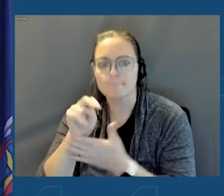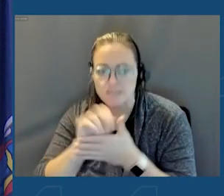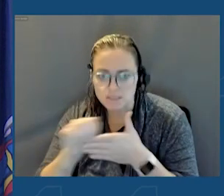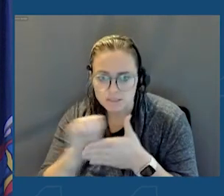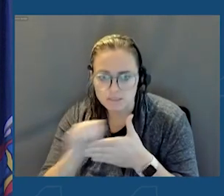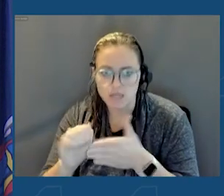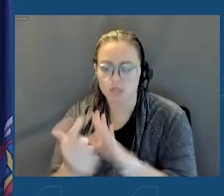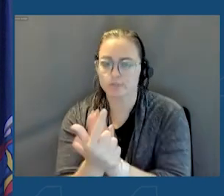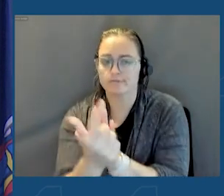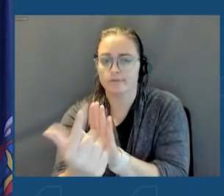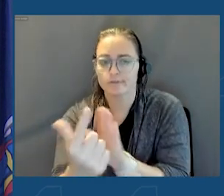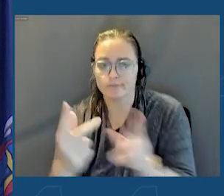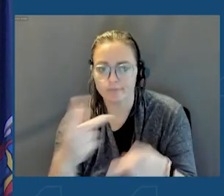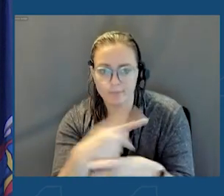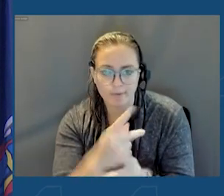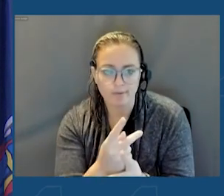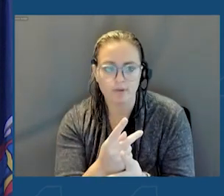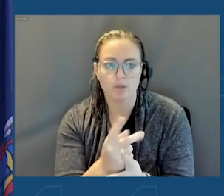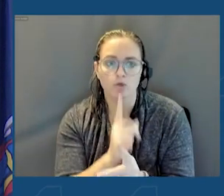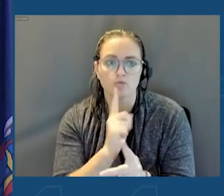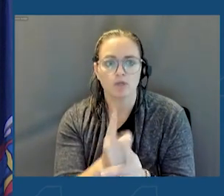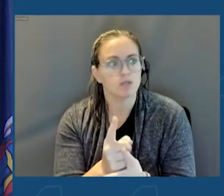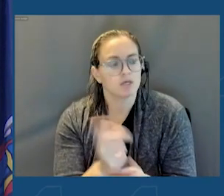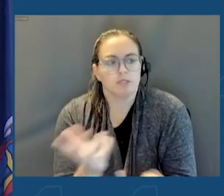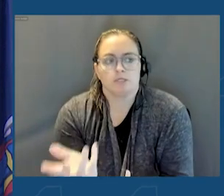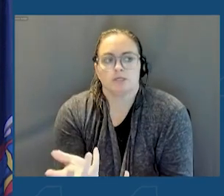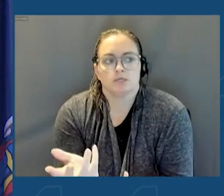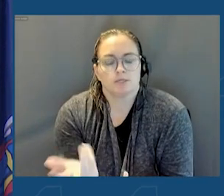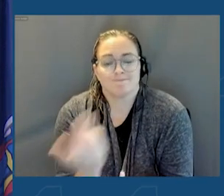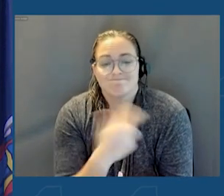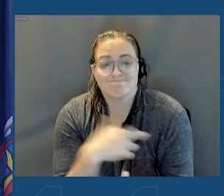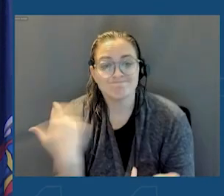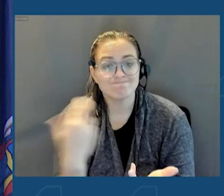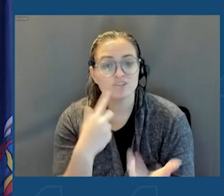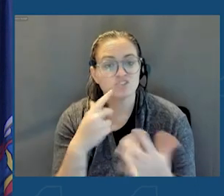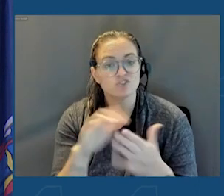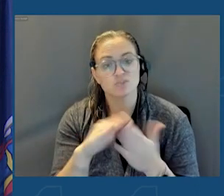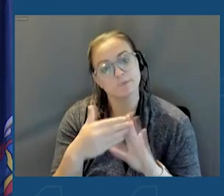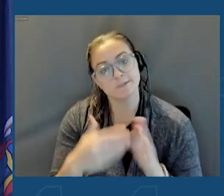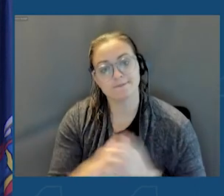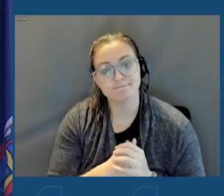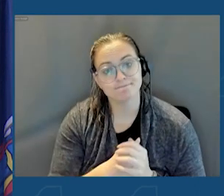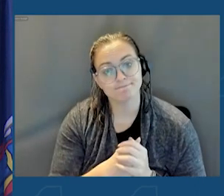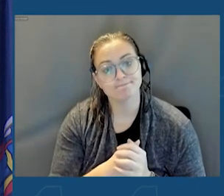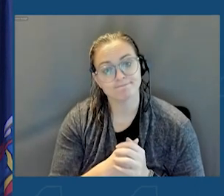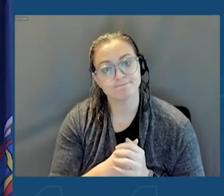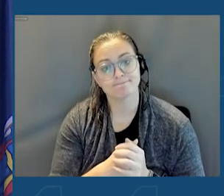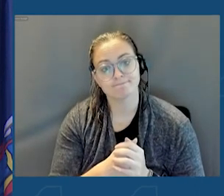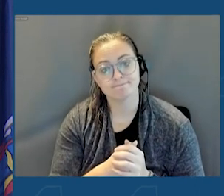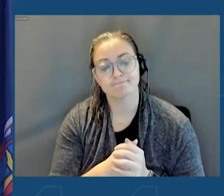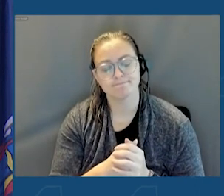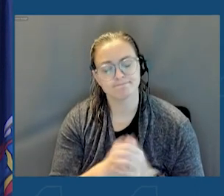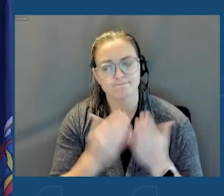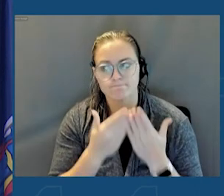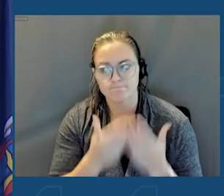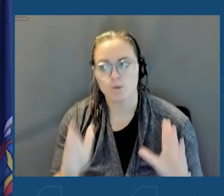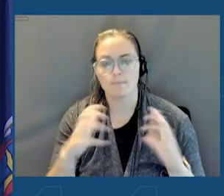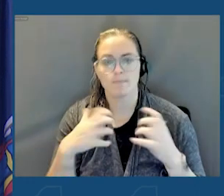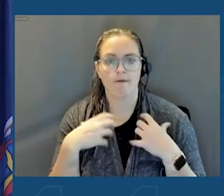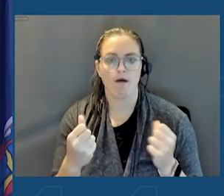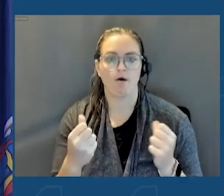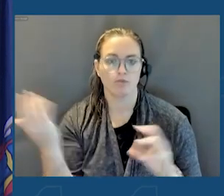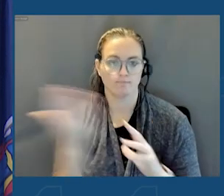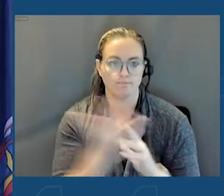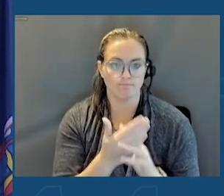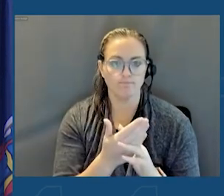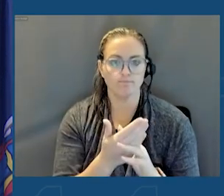products that really pose a significant risk to our communities. This is a public health intervention. We